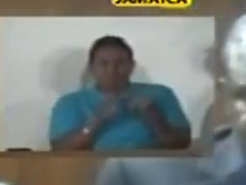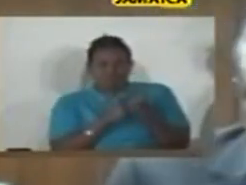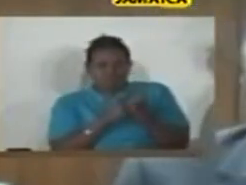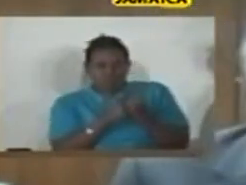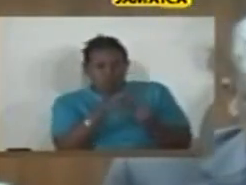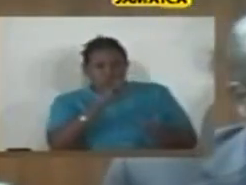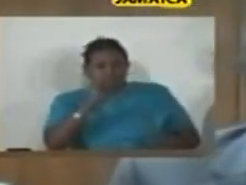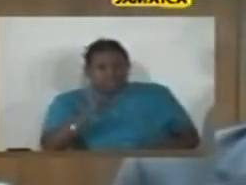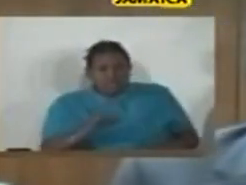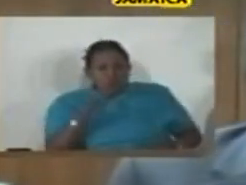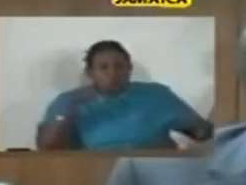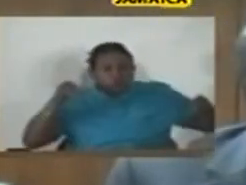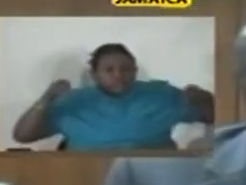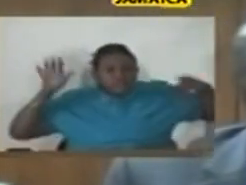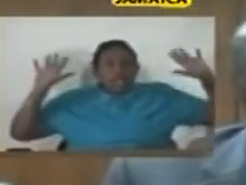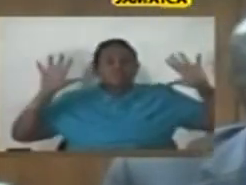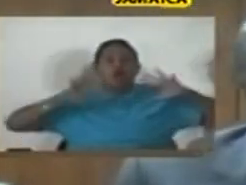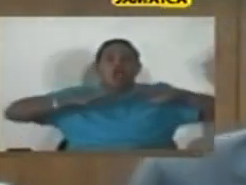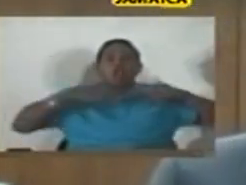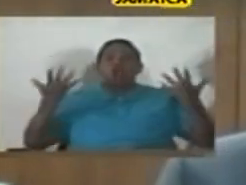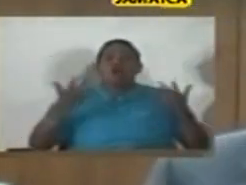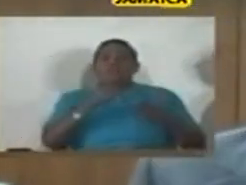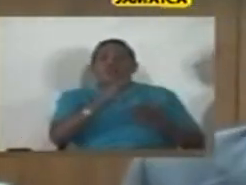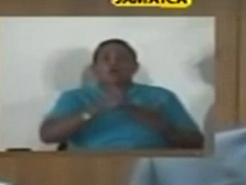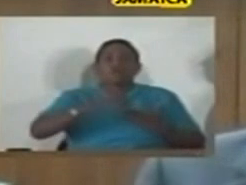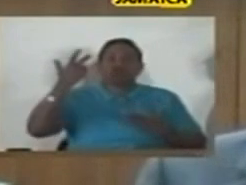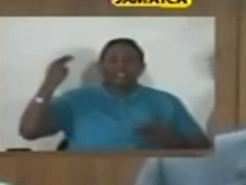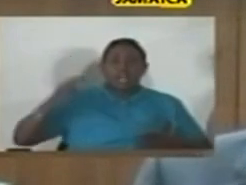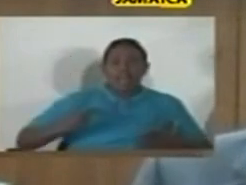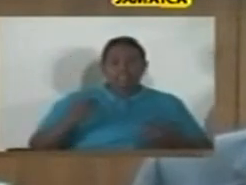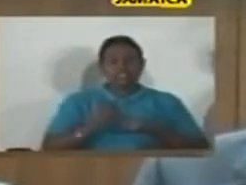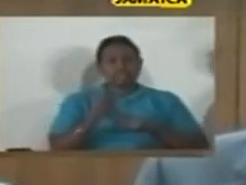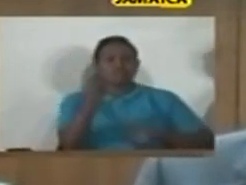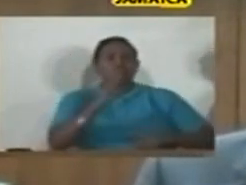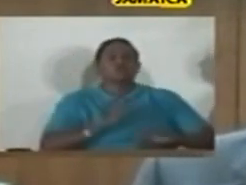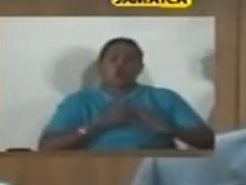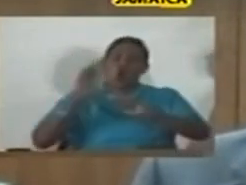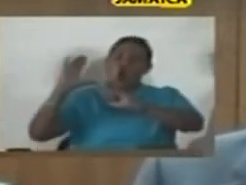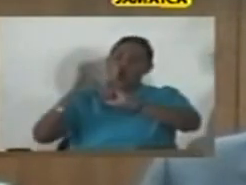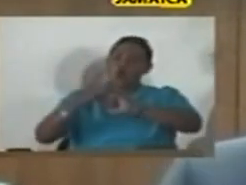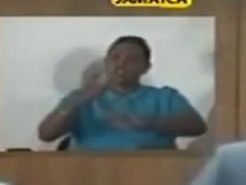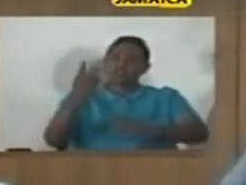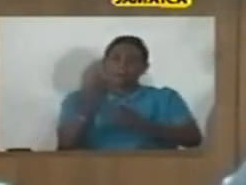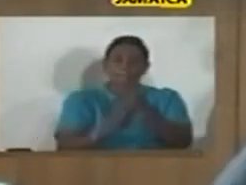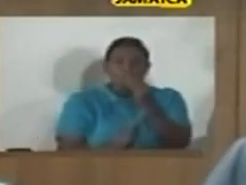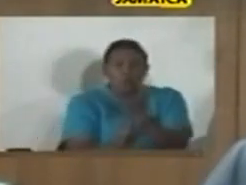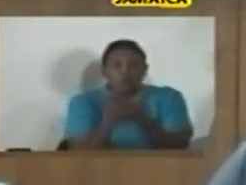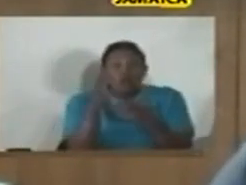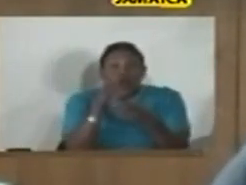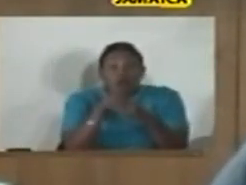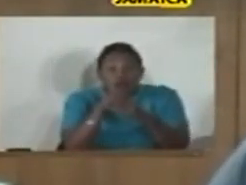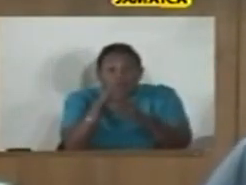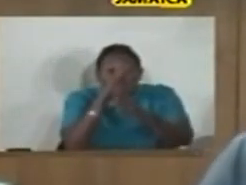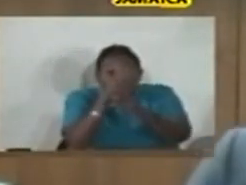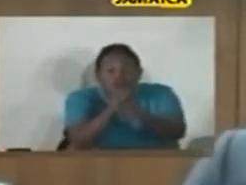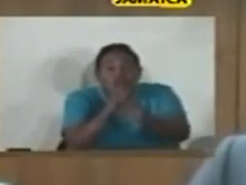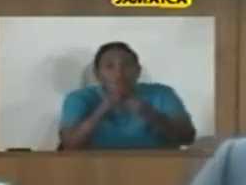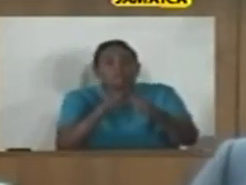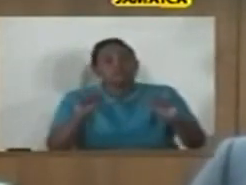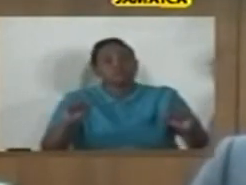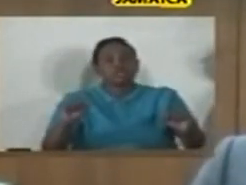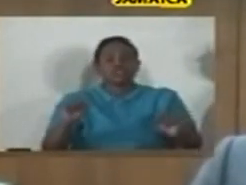who sacrificed much. Their rich legacy has armed us with a culture that is both engaging and potentially